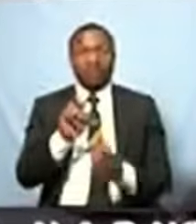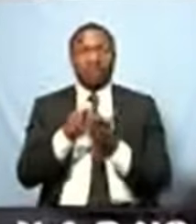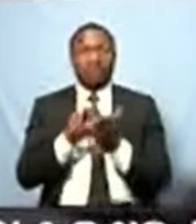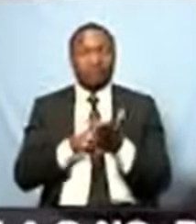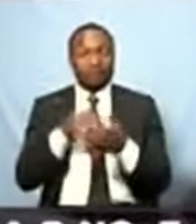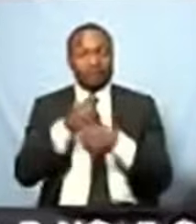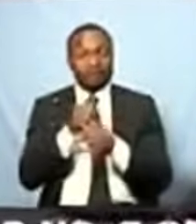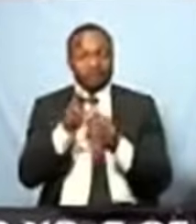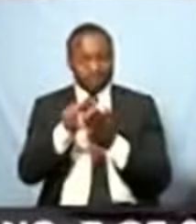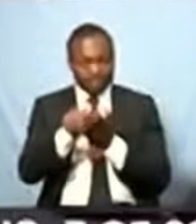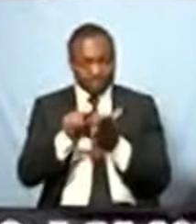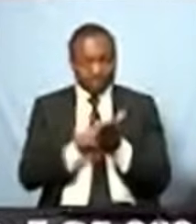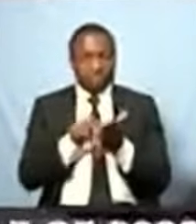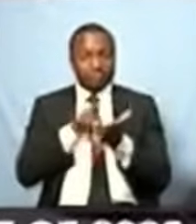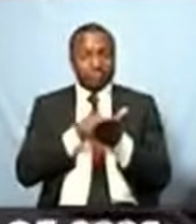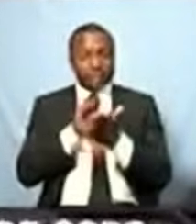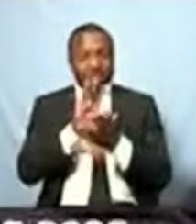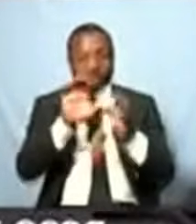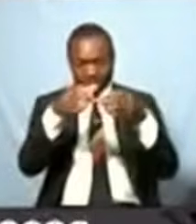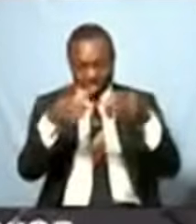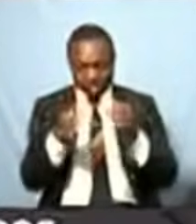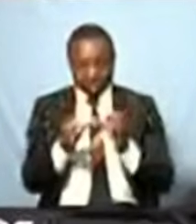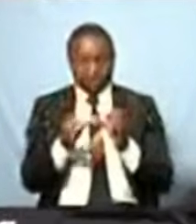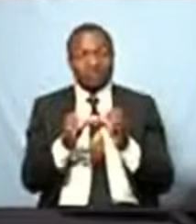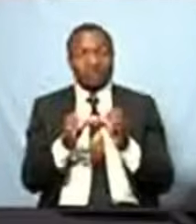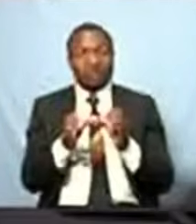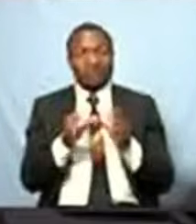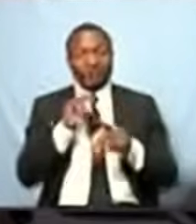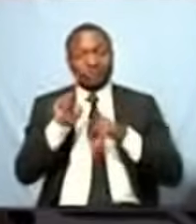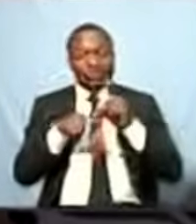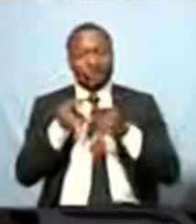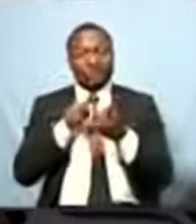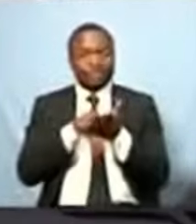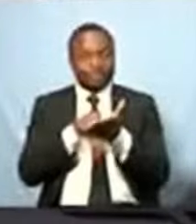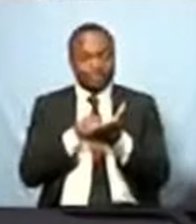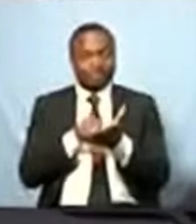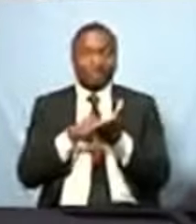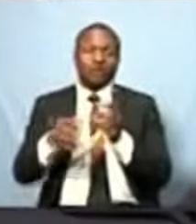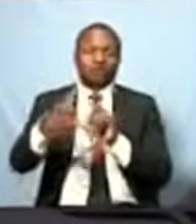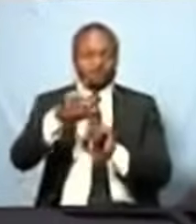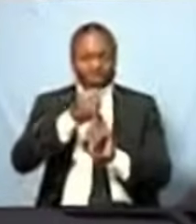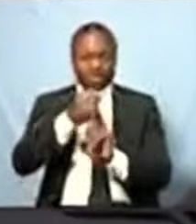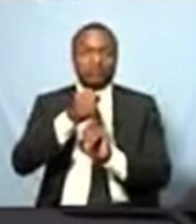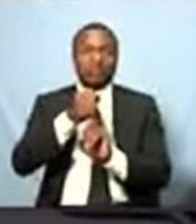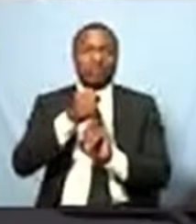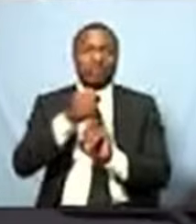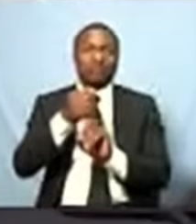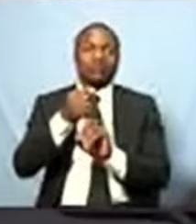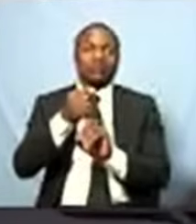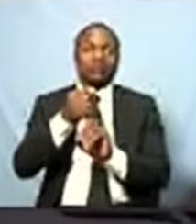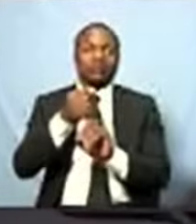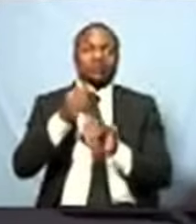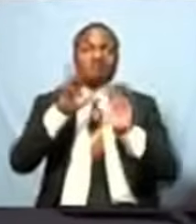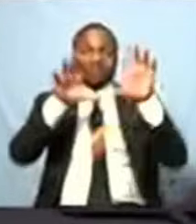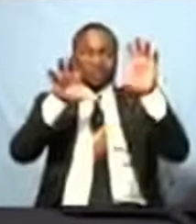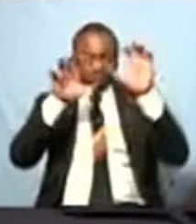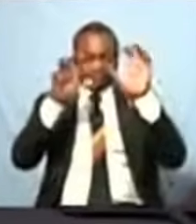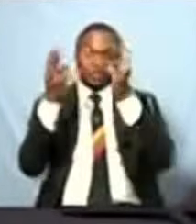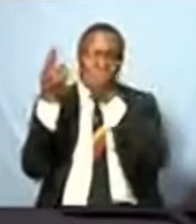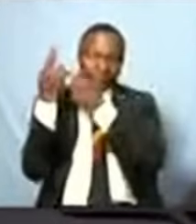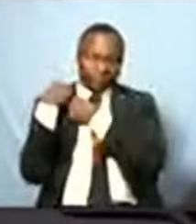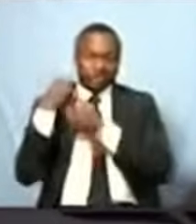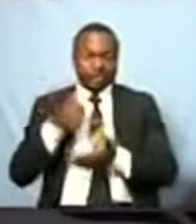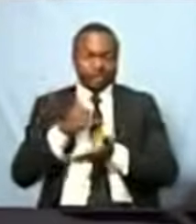constituents, and as people's representatives, hold the executive accountable on behalf of the